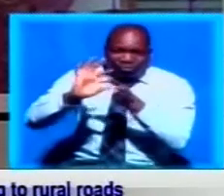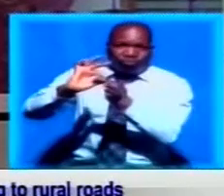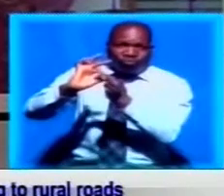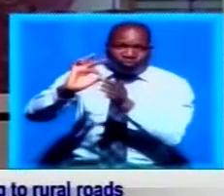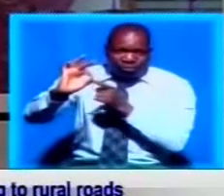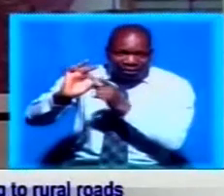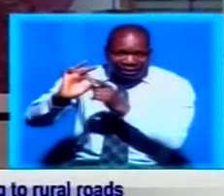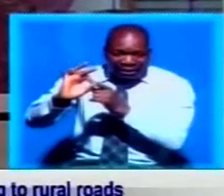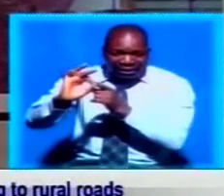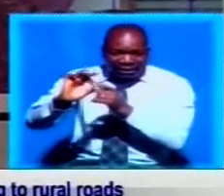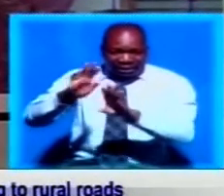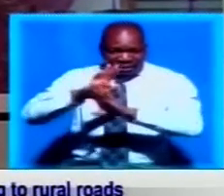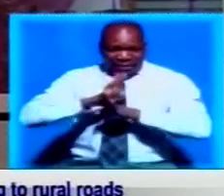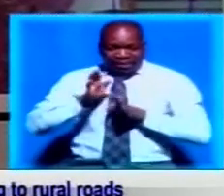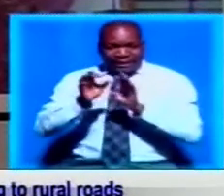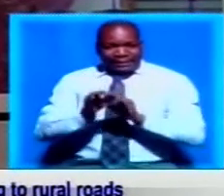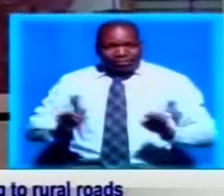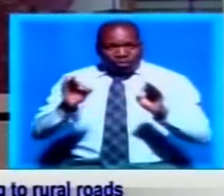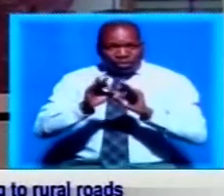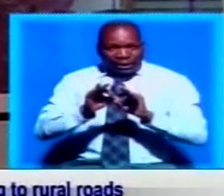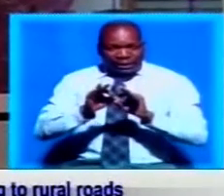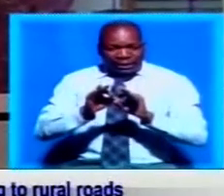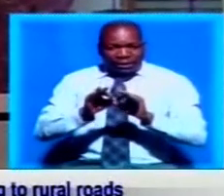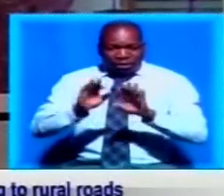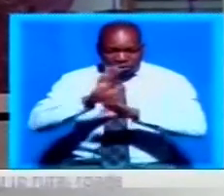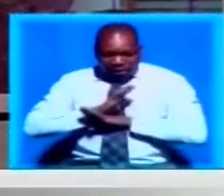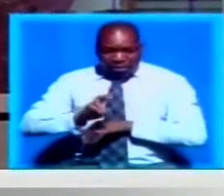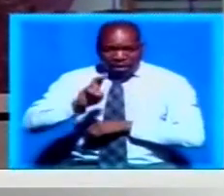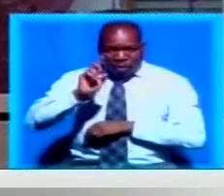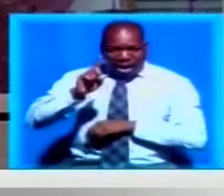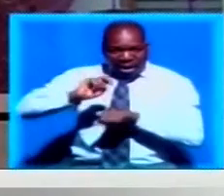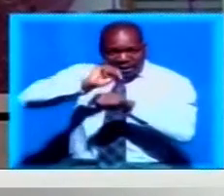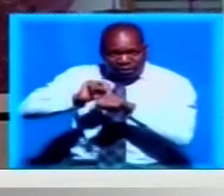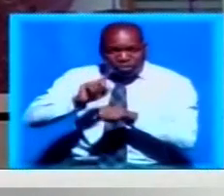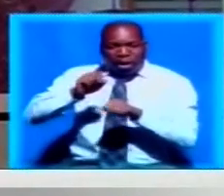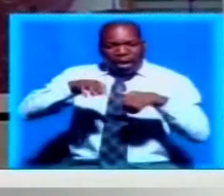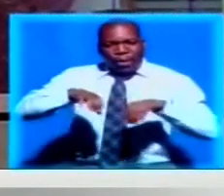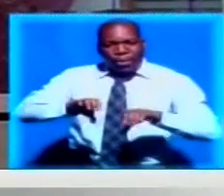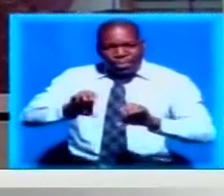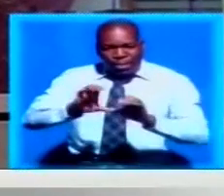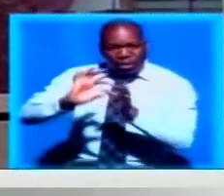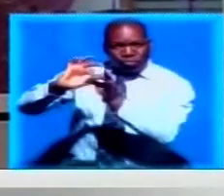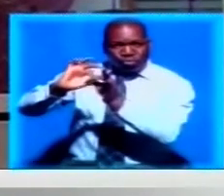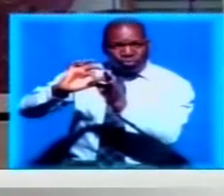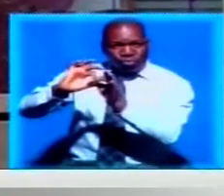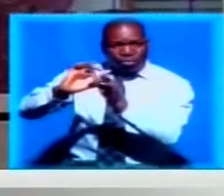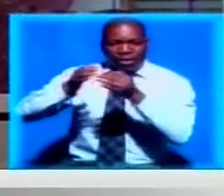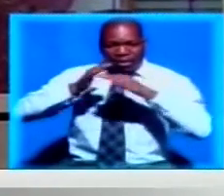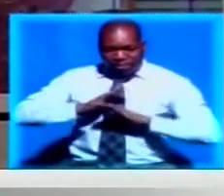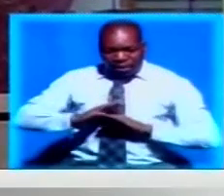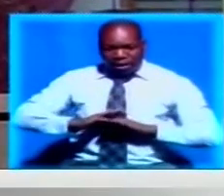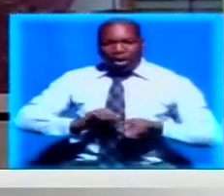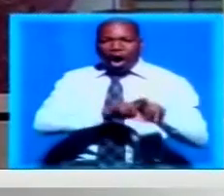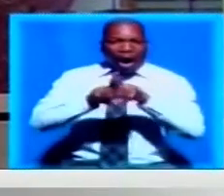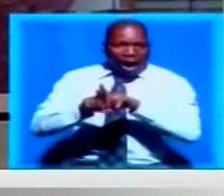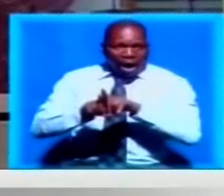it is critical for Zambians to continue the philosophy of one Zambia, one nation for continued peace and unity. Bishop Chirima,